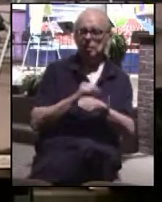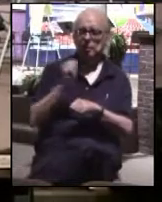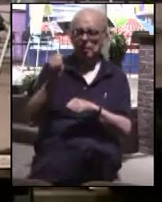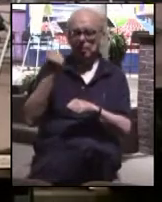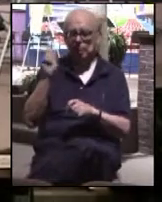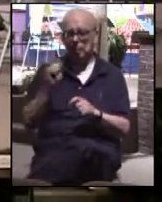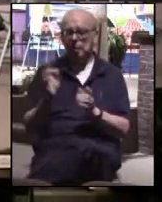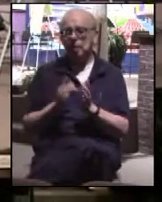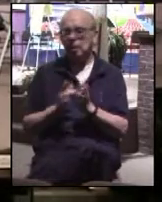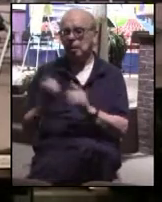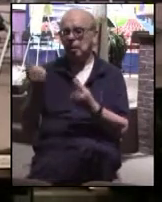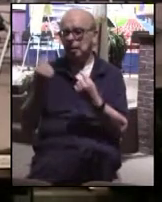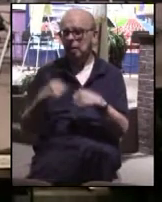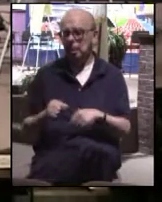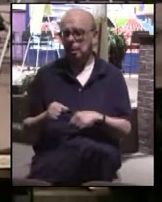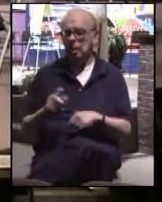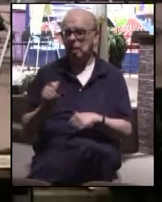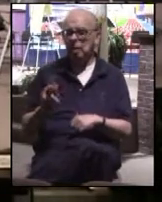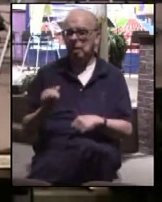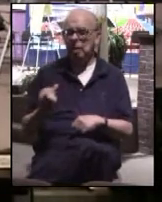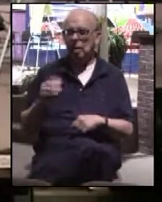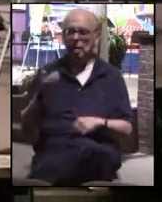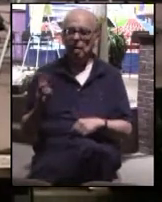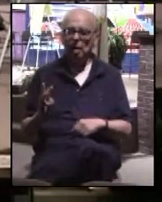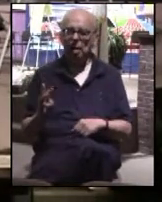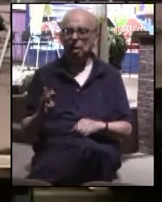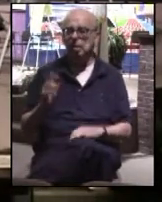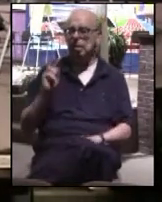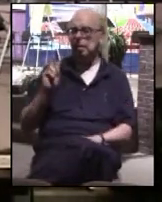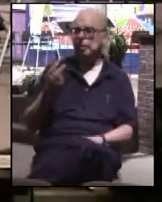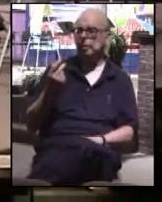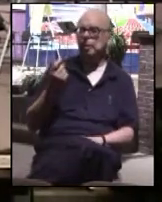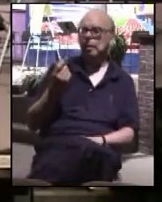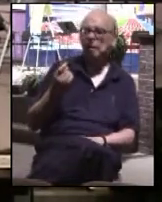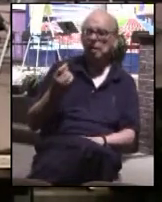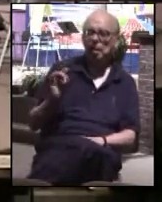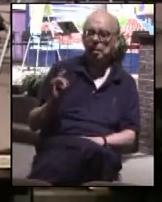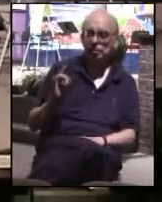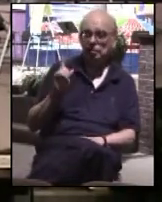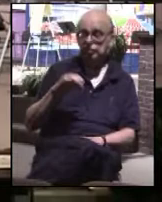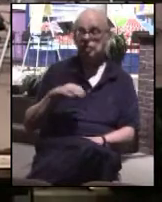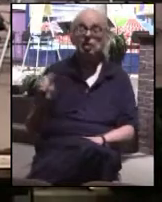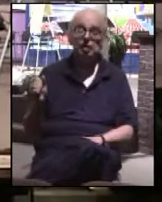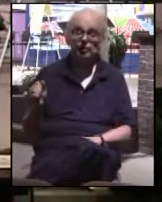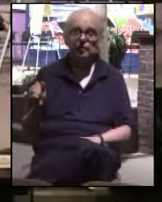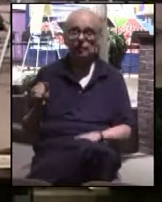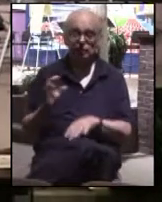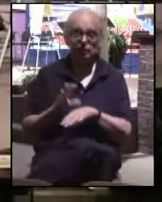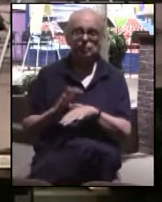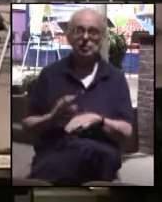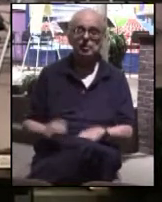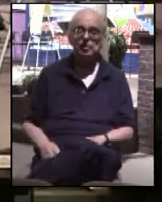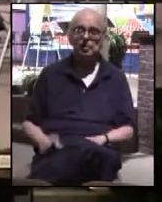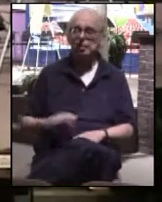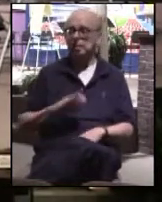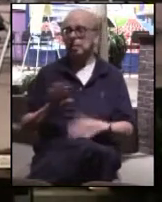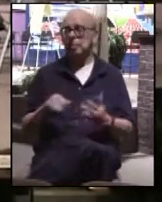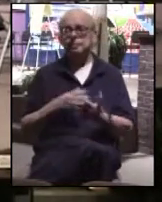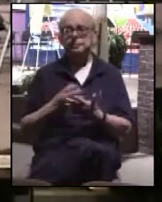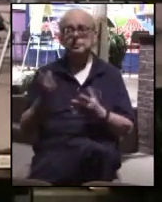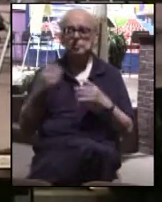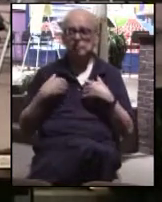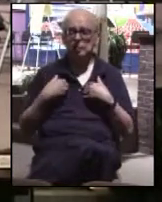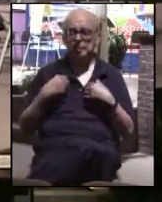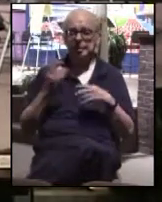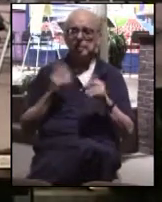jesus return on july the 16th in 2018 you should leave too often people have